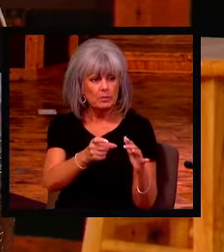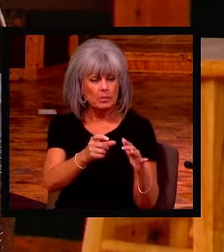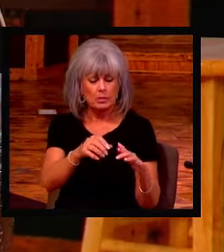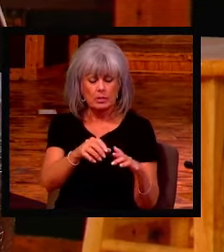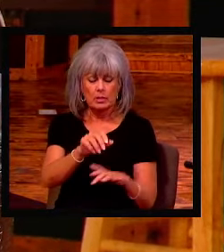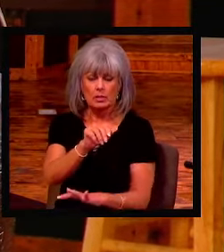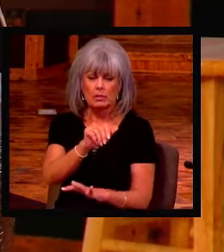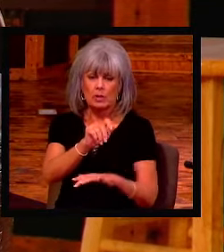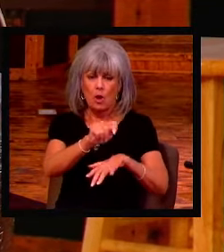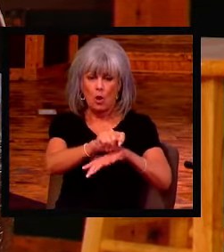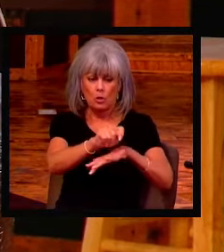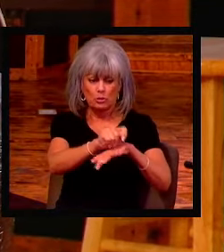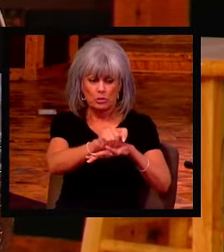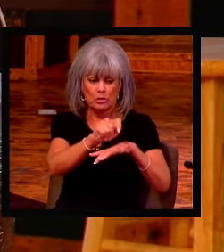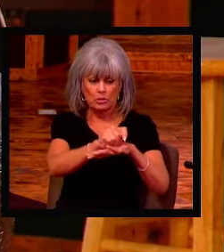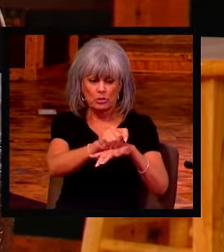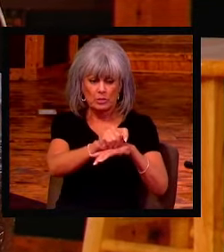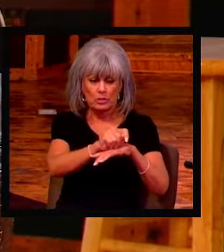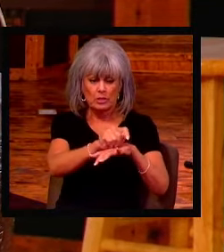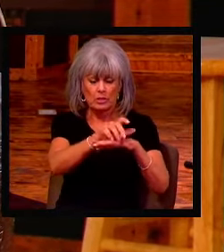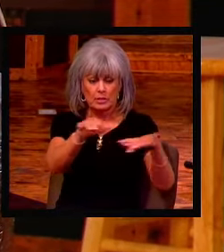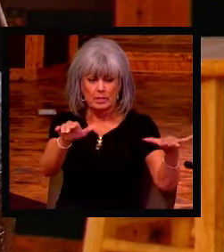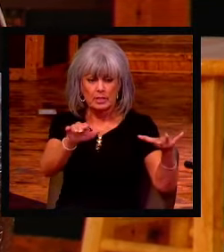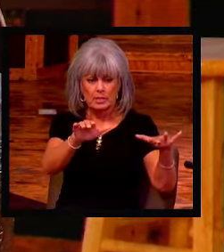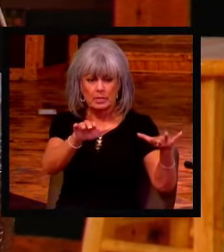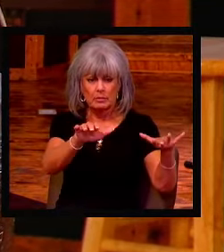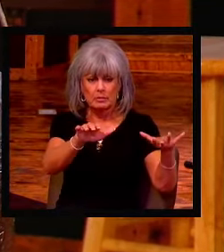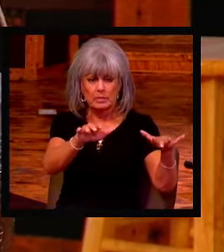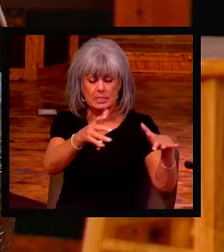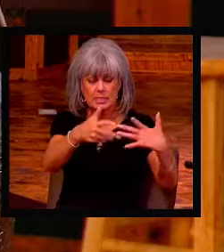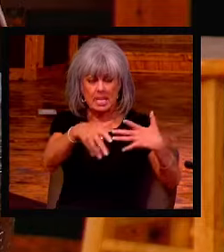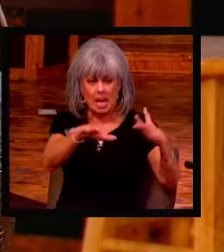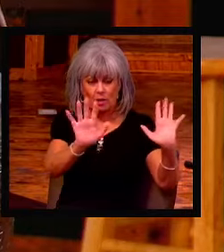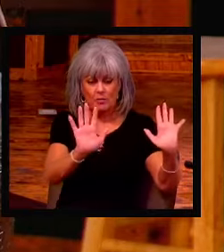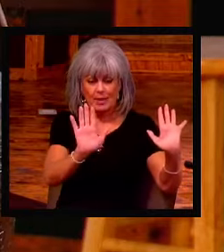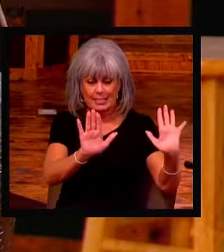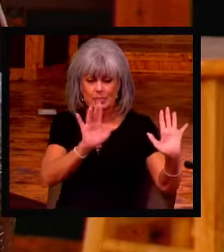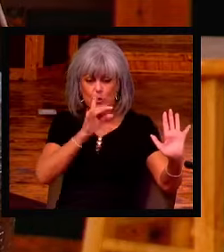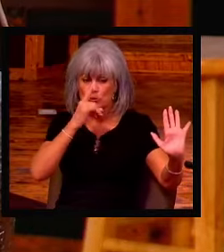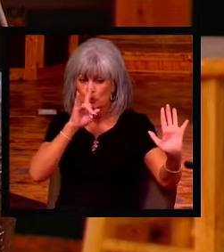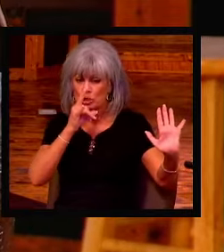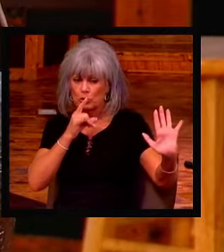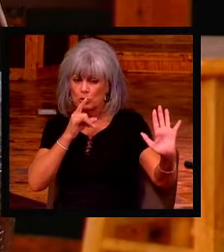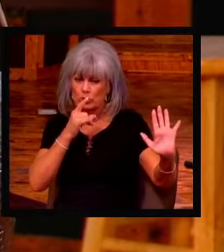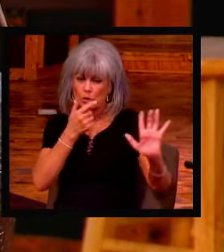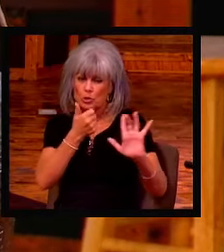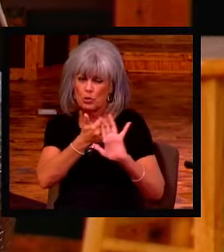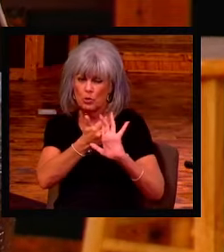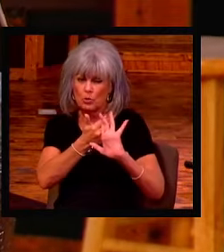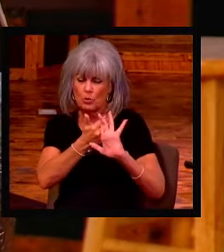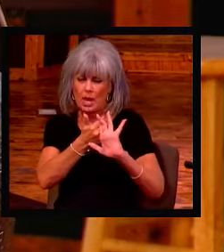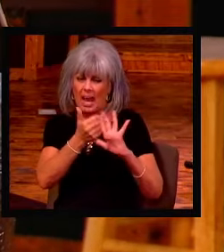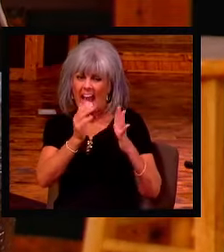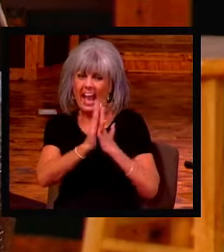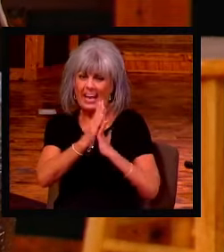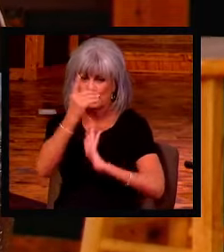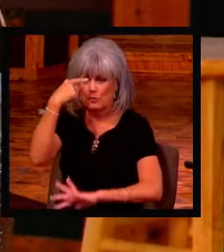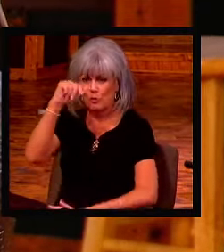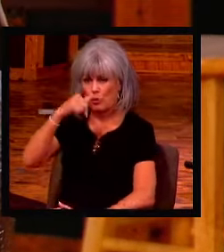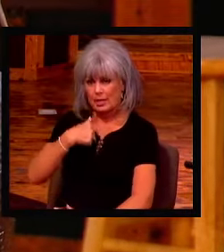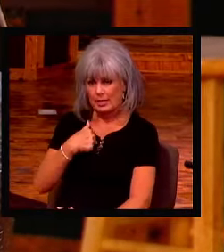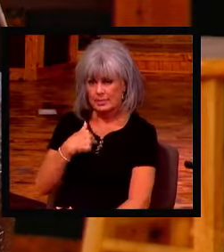then sacrifice those children that ask for it. That's how